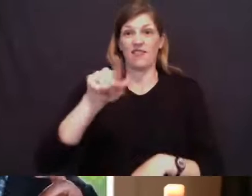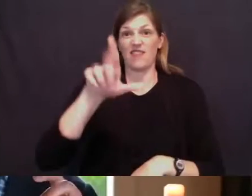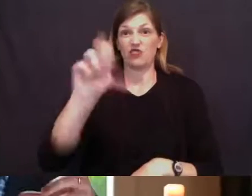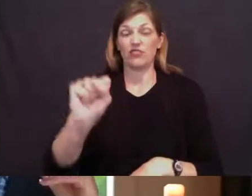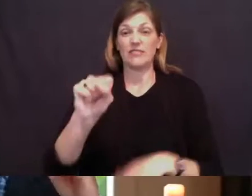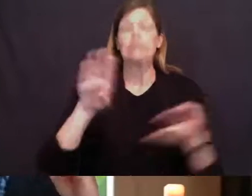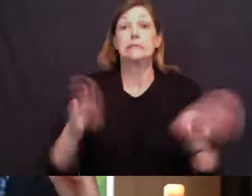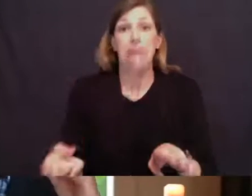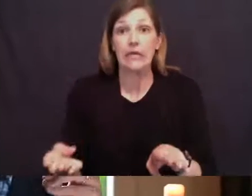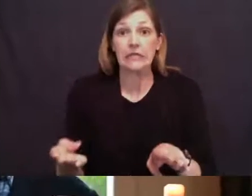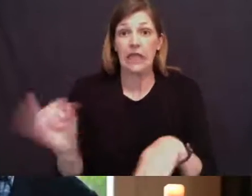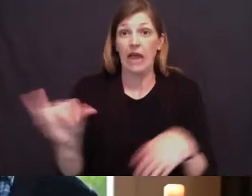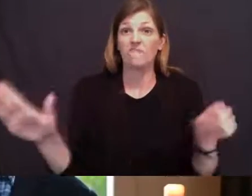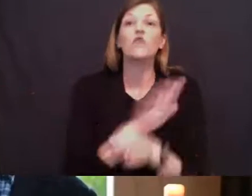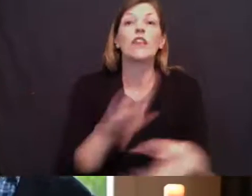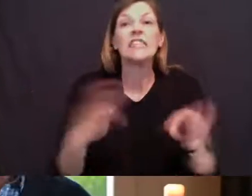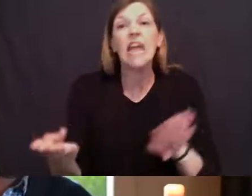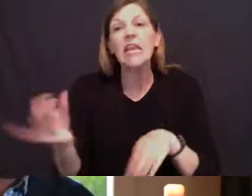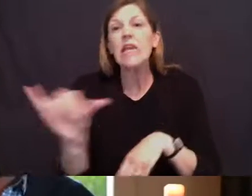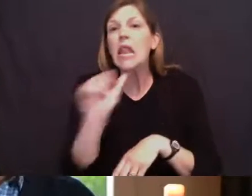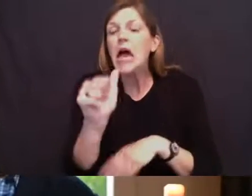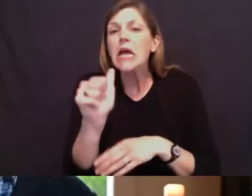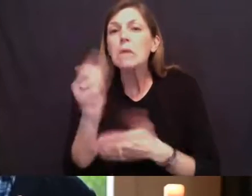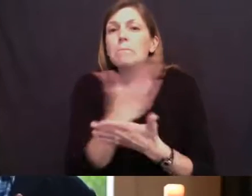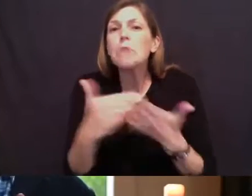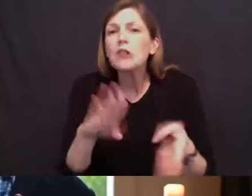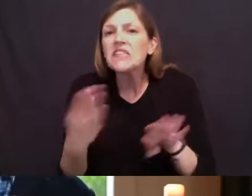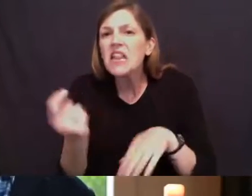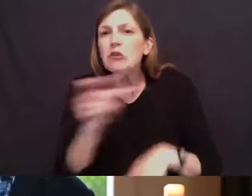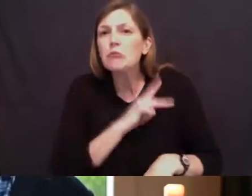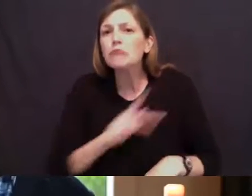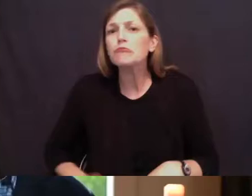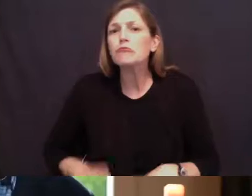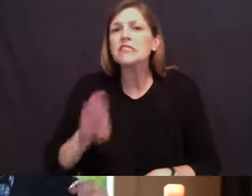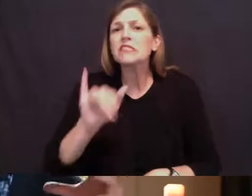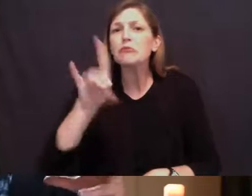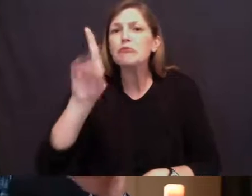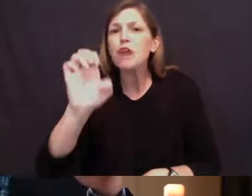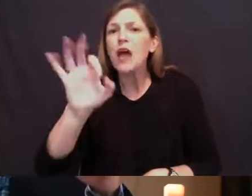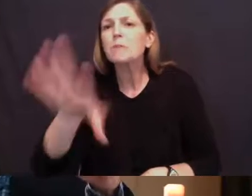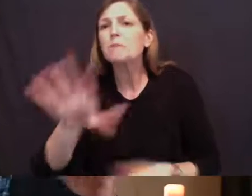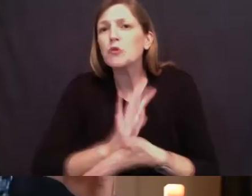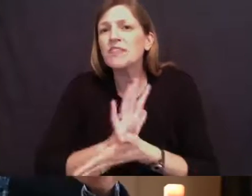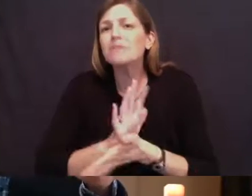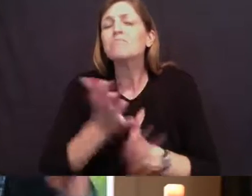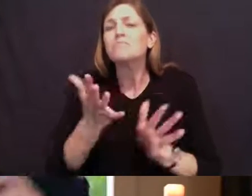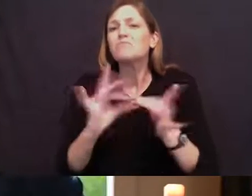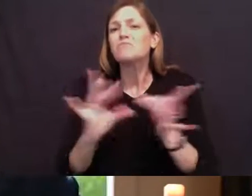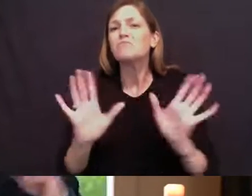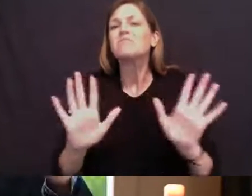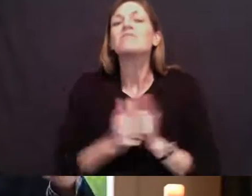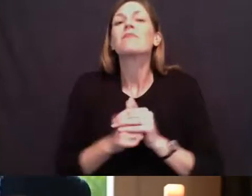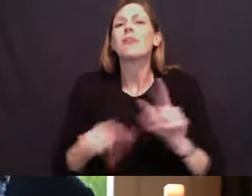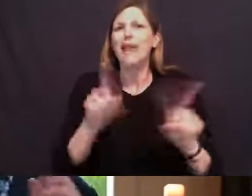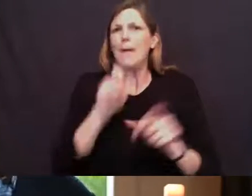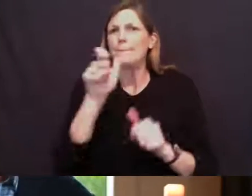dead, like completely dead, not like partly dead, little Princess Bride plug there. Like he's not mostly dead.